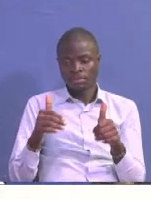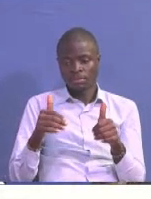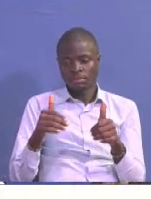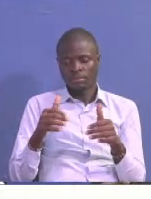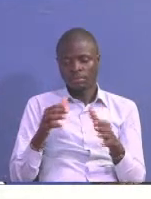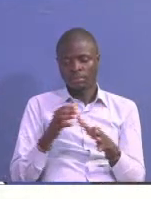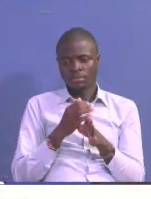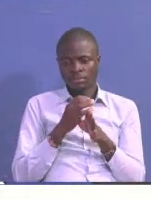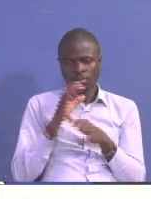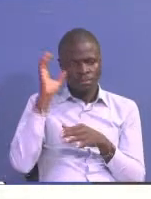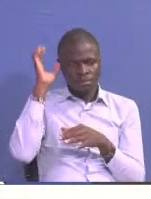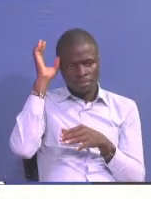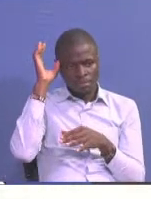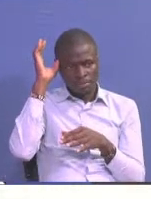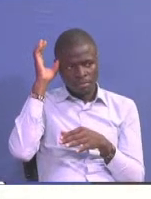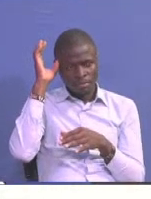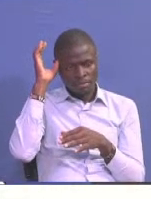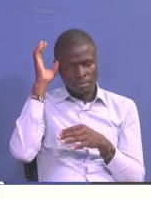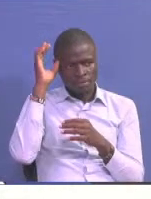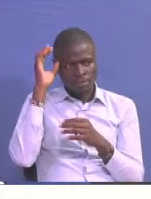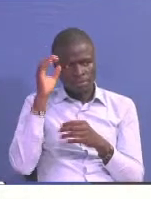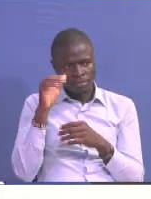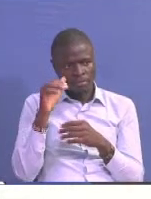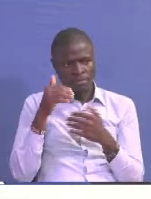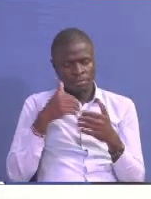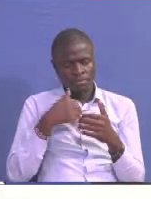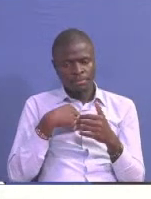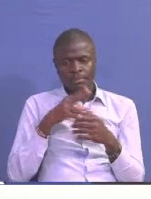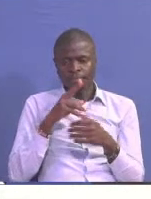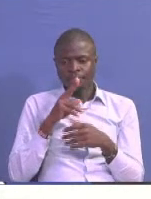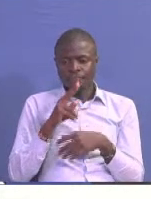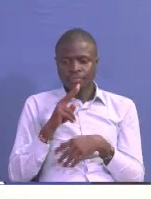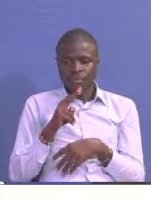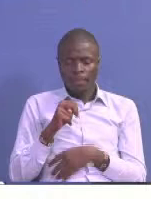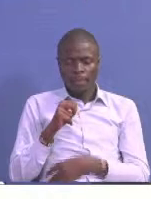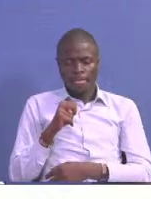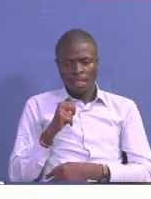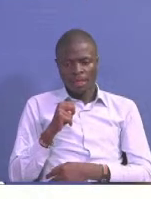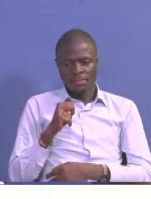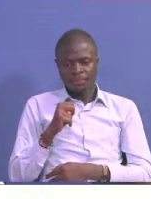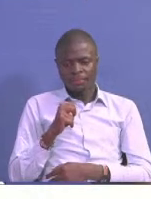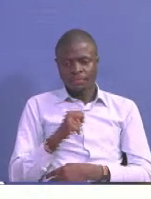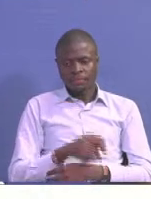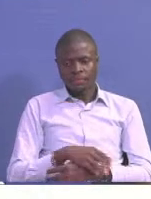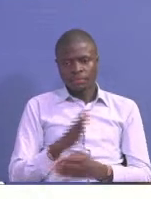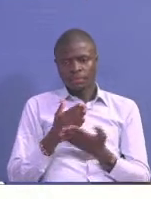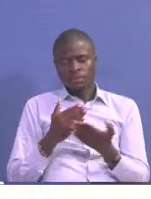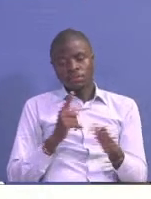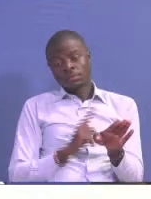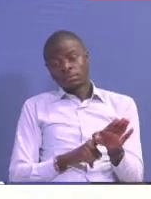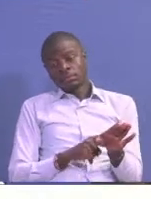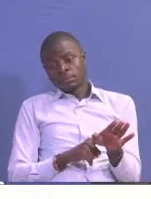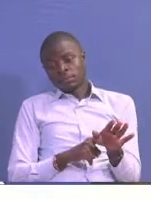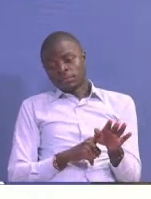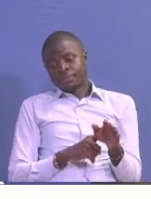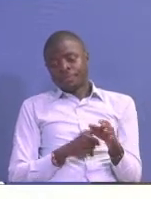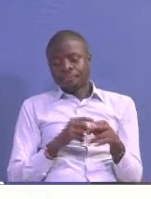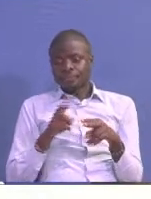Our concept has been a bit, sometimes they are very good ideas,